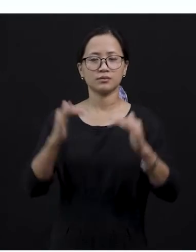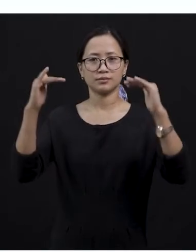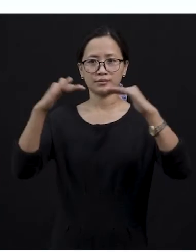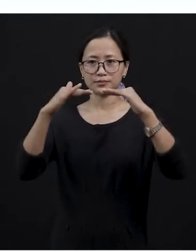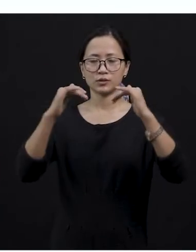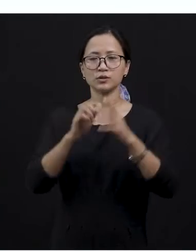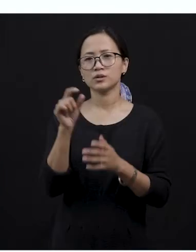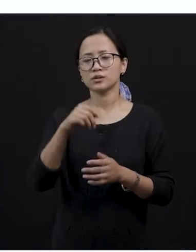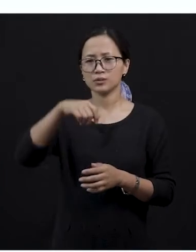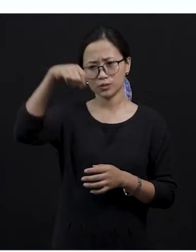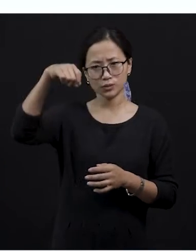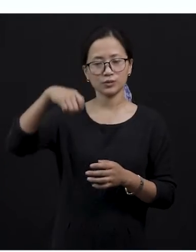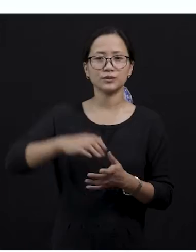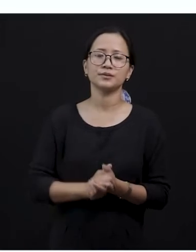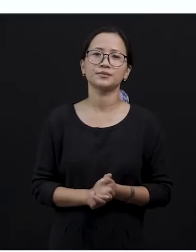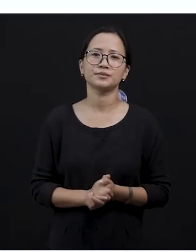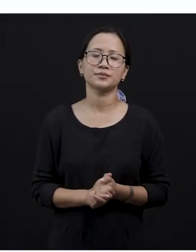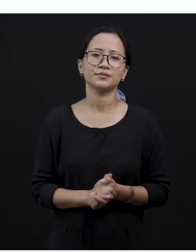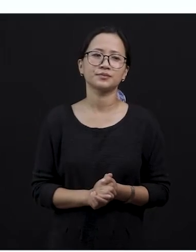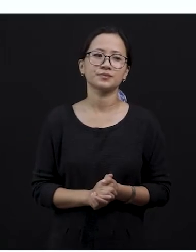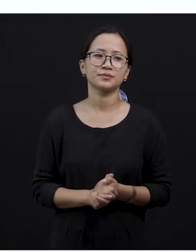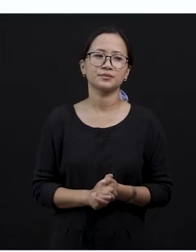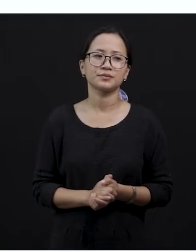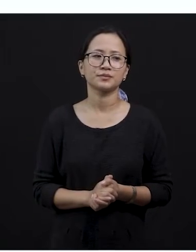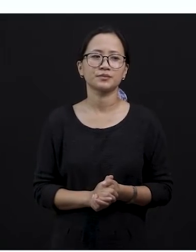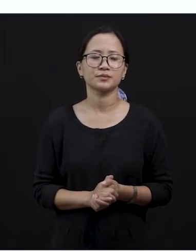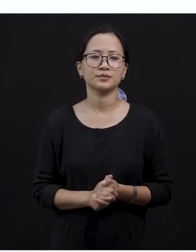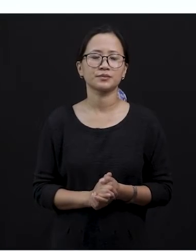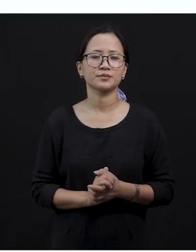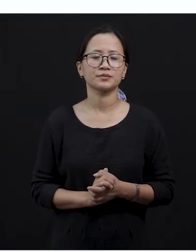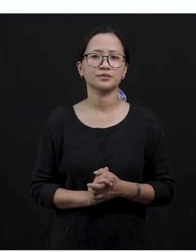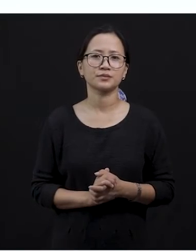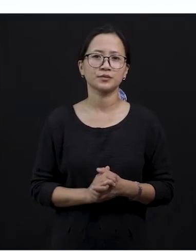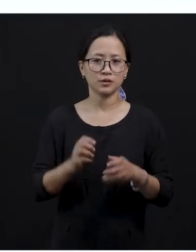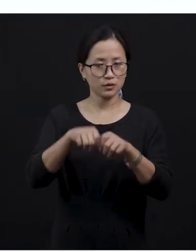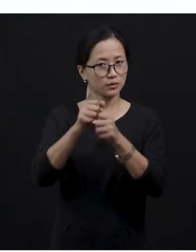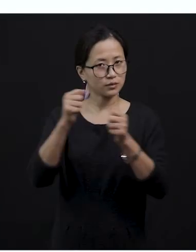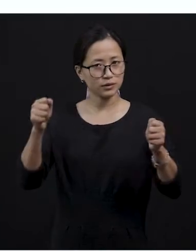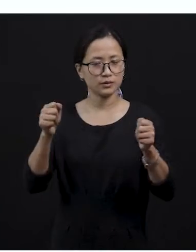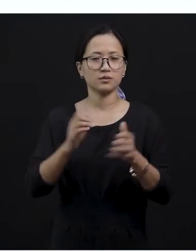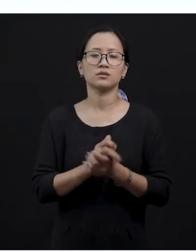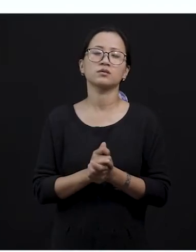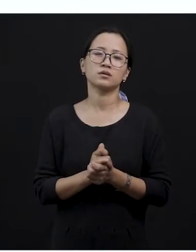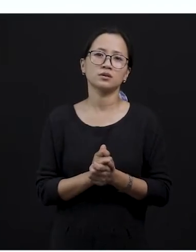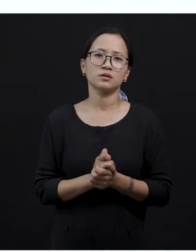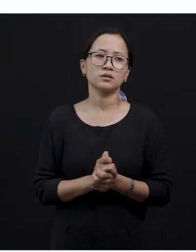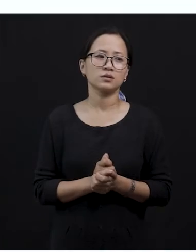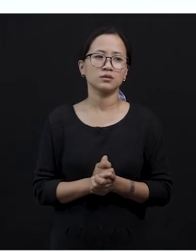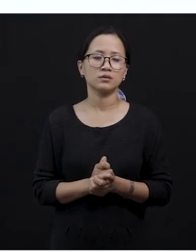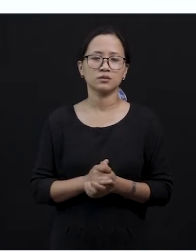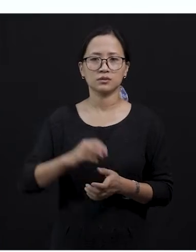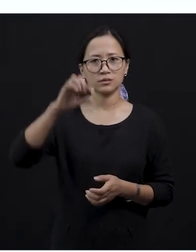this, okay? Or even in a stick like this. At both the ends, you die it, okay? Die it, and it should